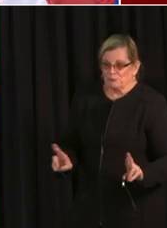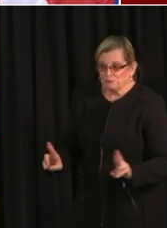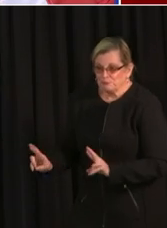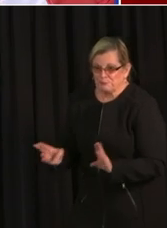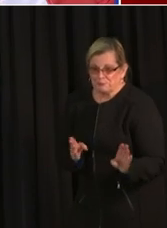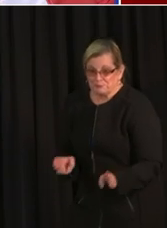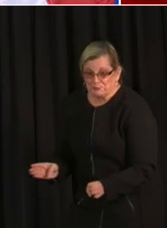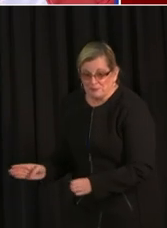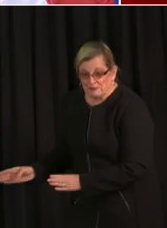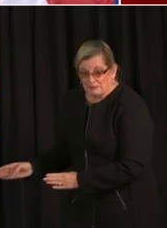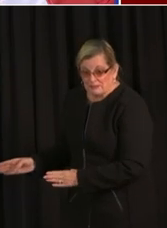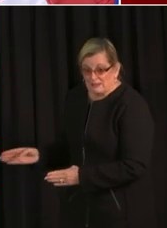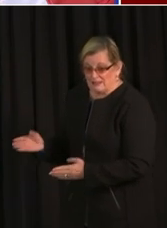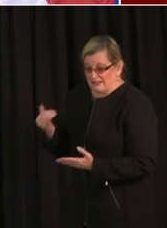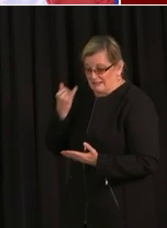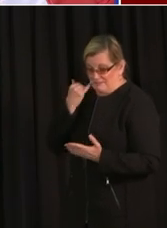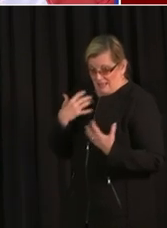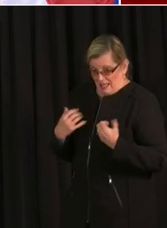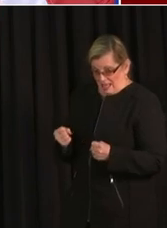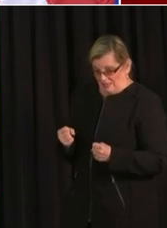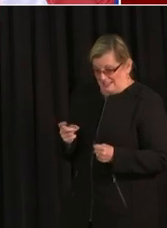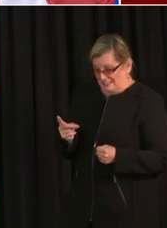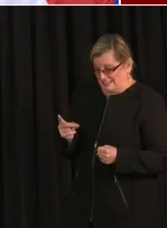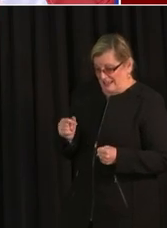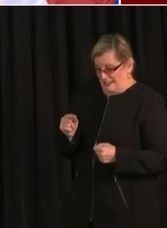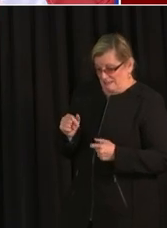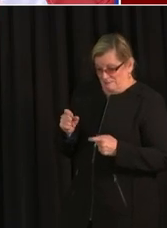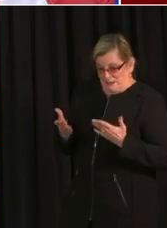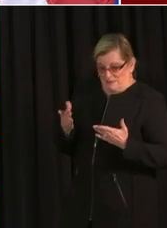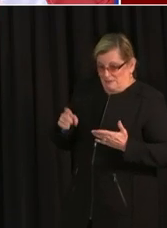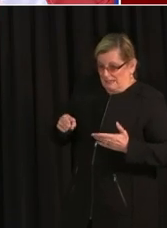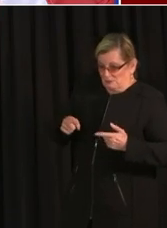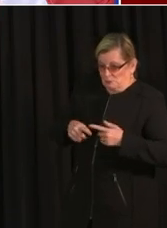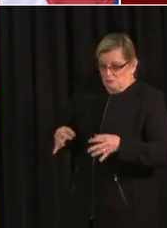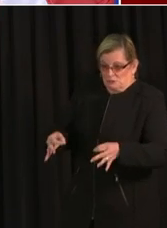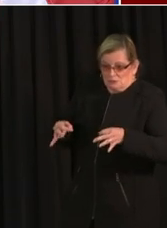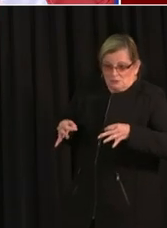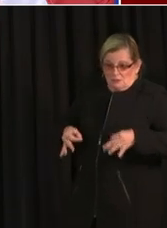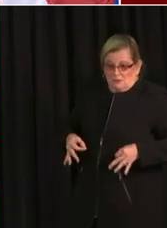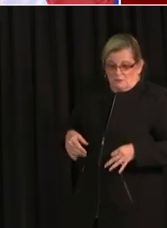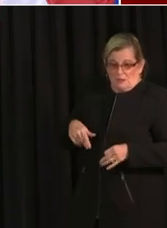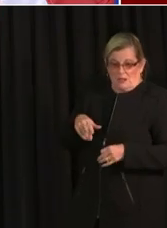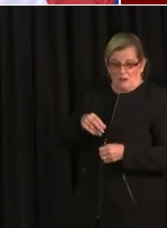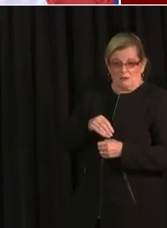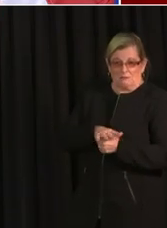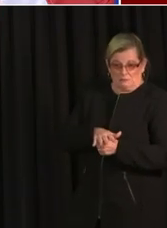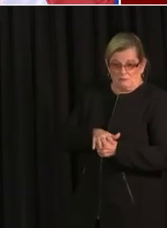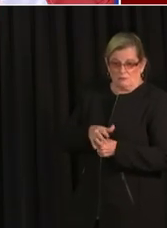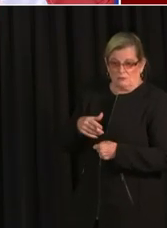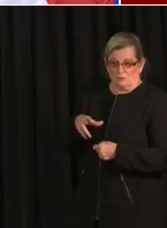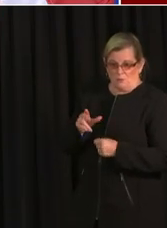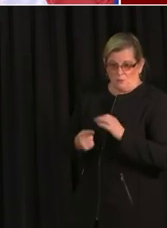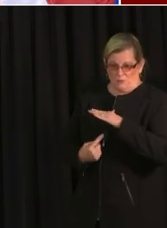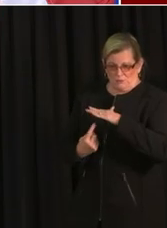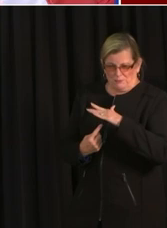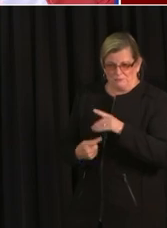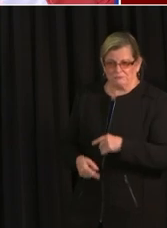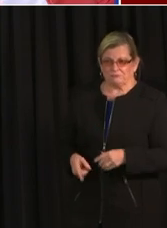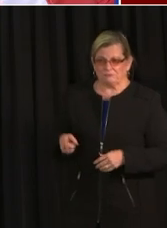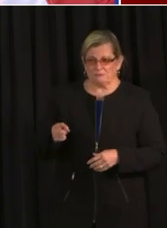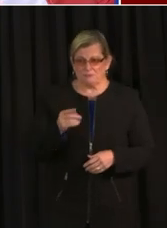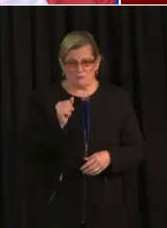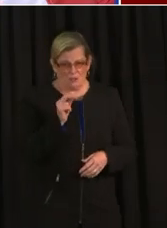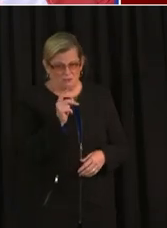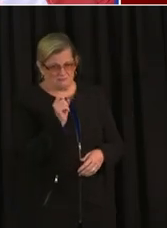the health data suggests that we need to roll back some activities. You feel like DC has more sense of urgency